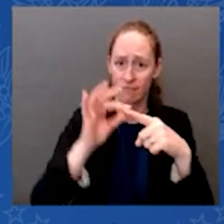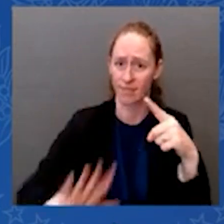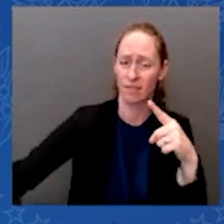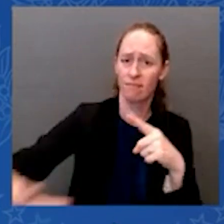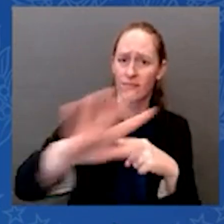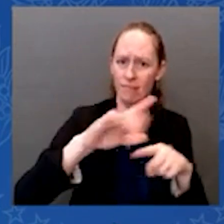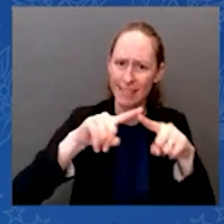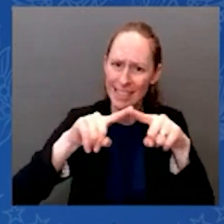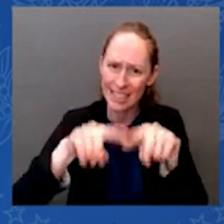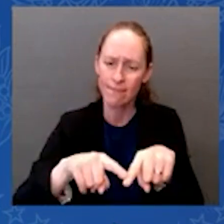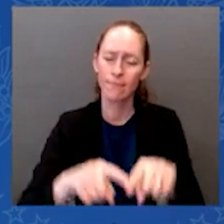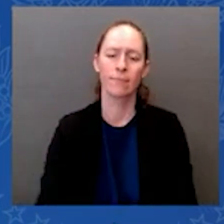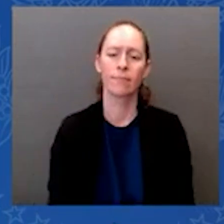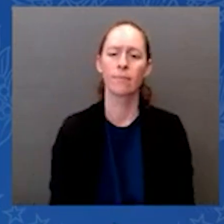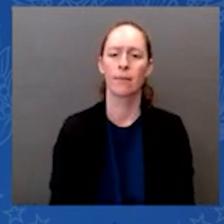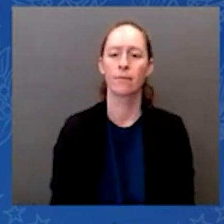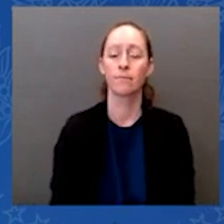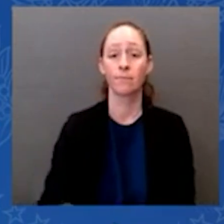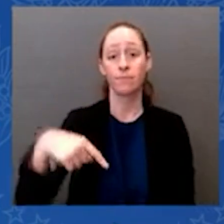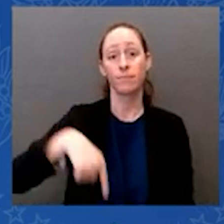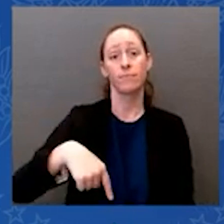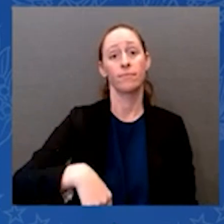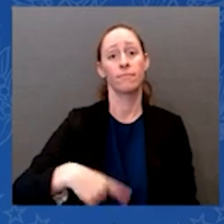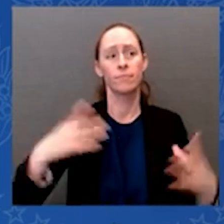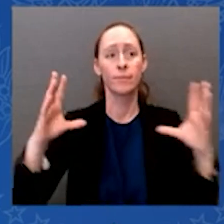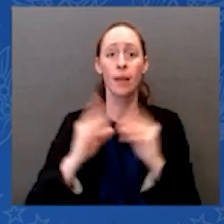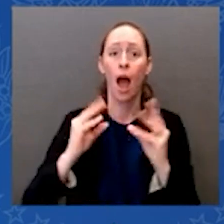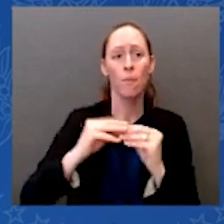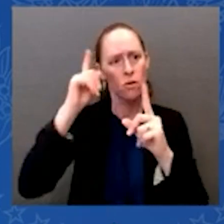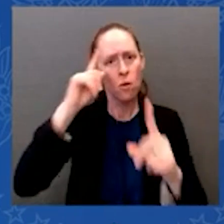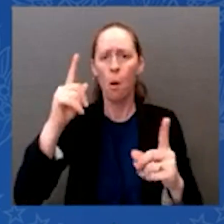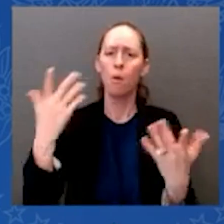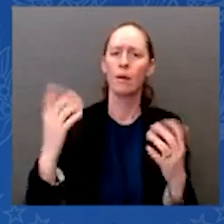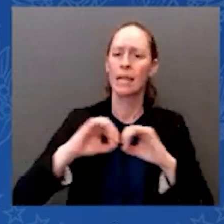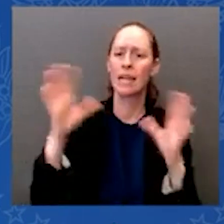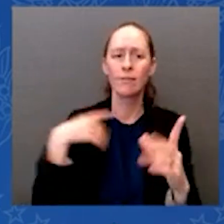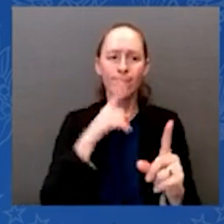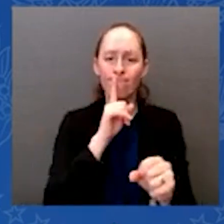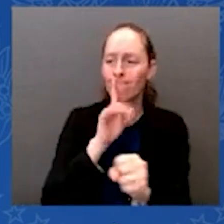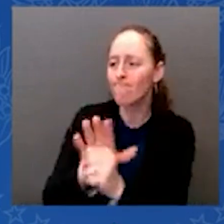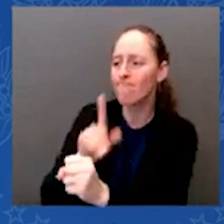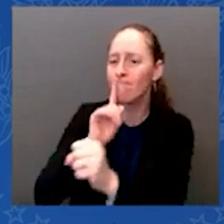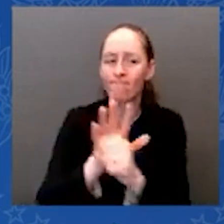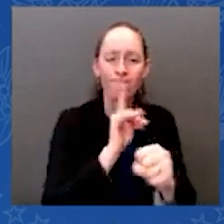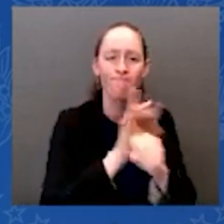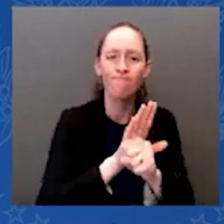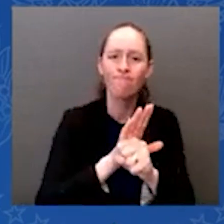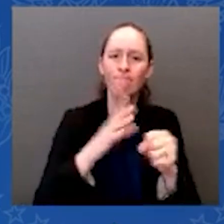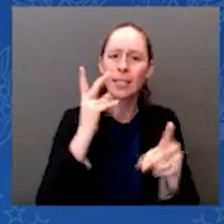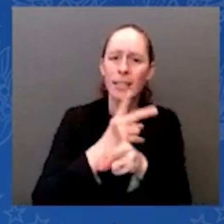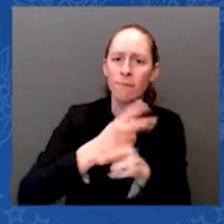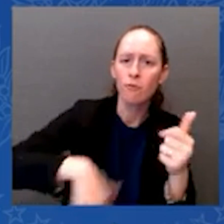future. Our commitment to tackling the climate crisis, which threatens all of us. We're seeing the consequences of climate change around